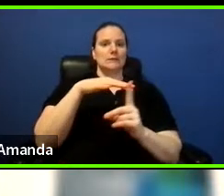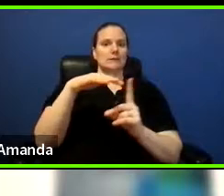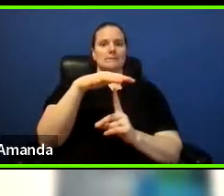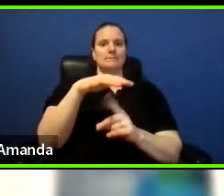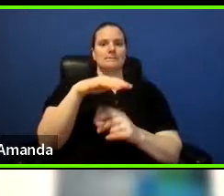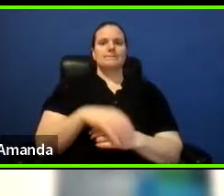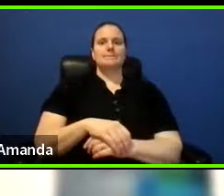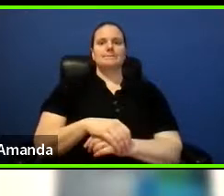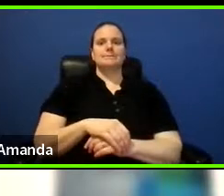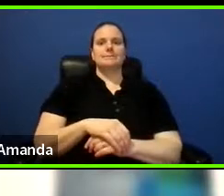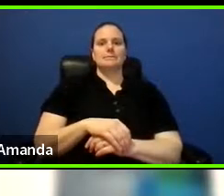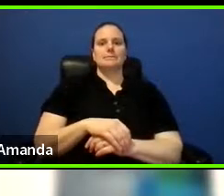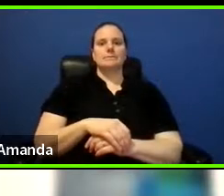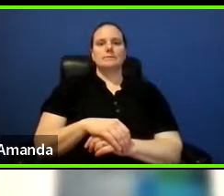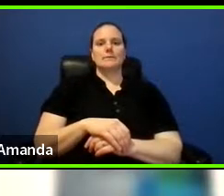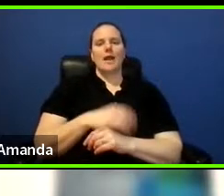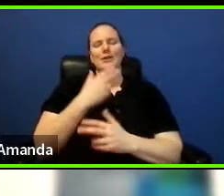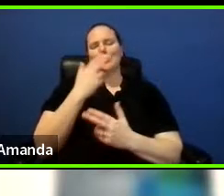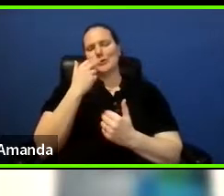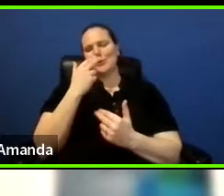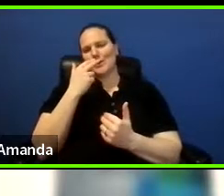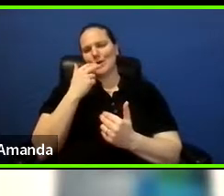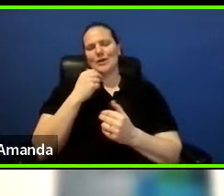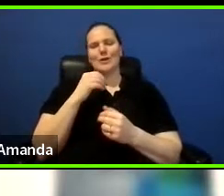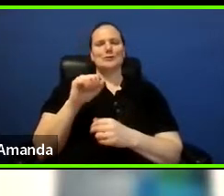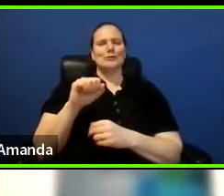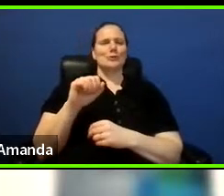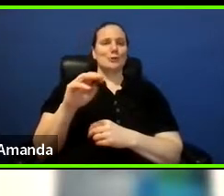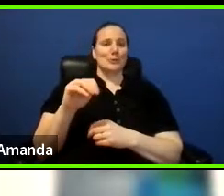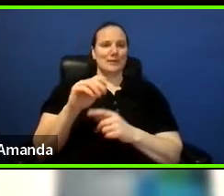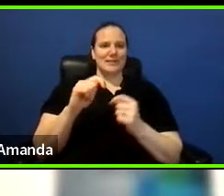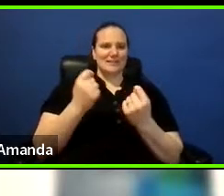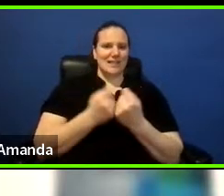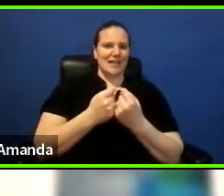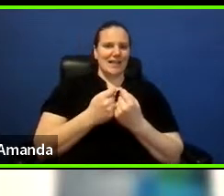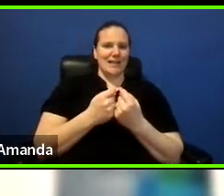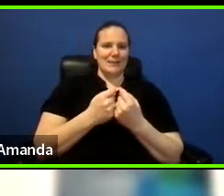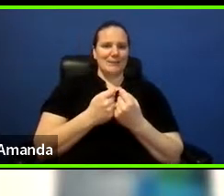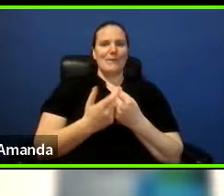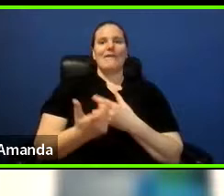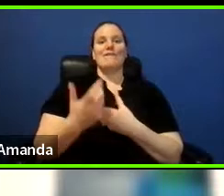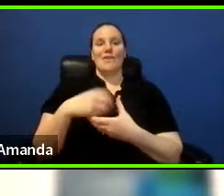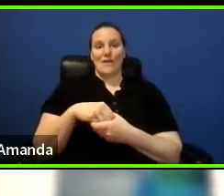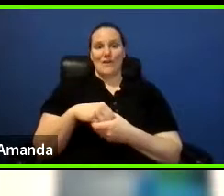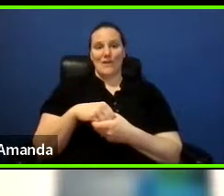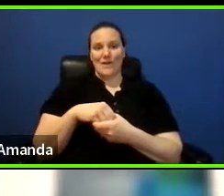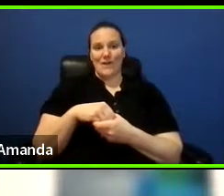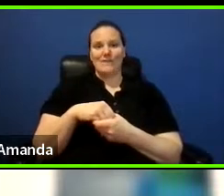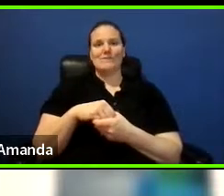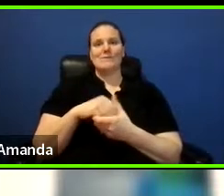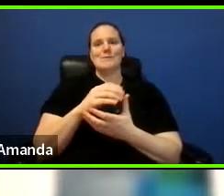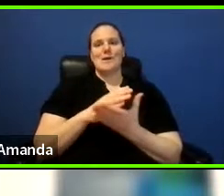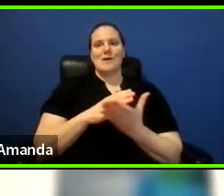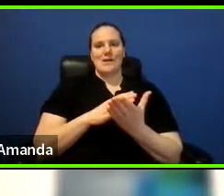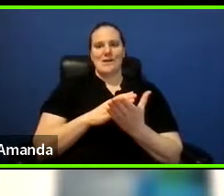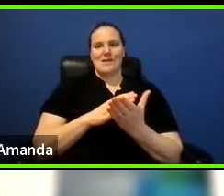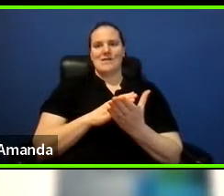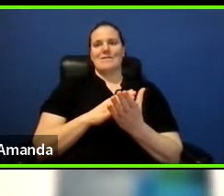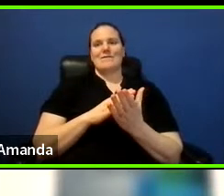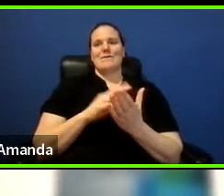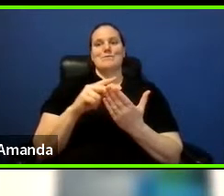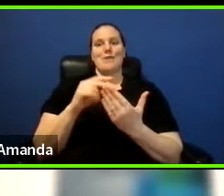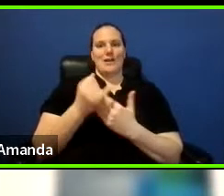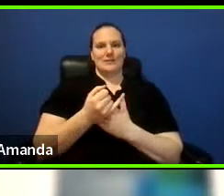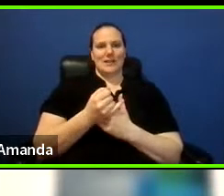the humor that the social media team, I feel like, brings to certain aspects of the project, and